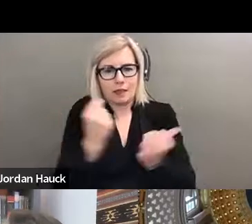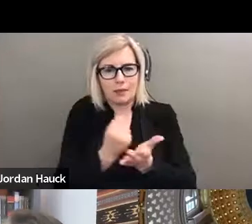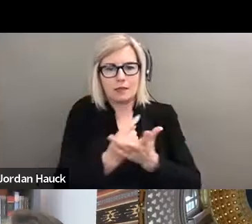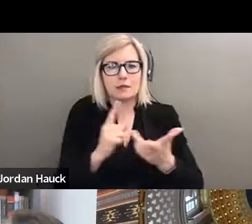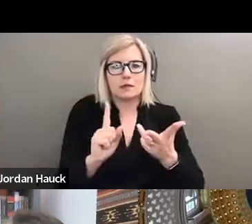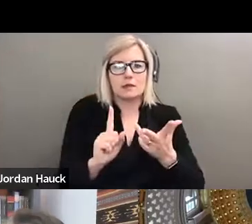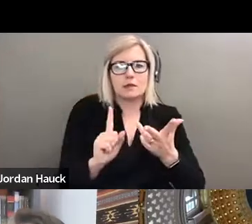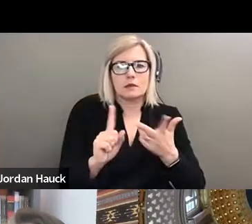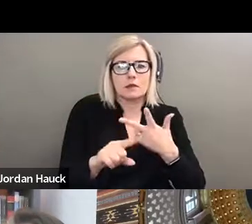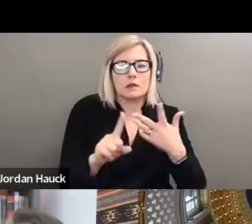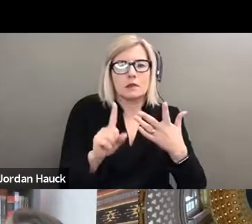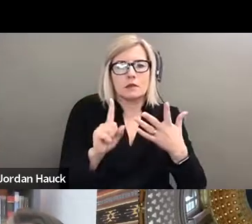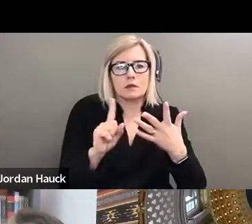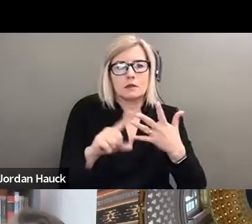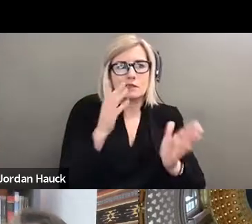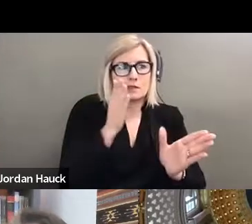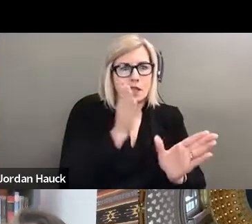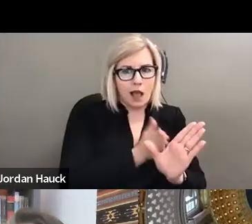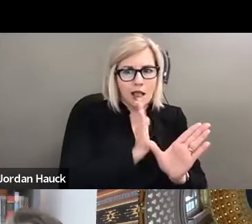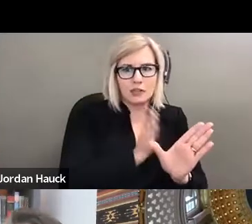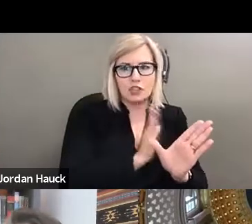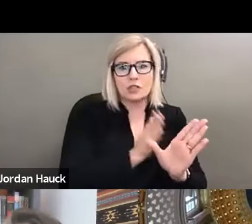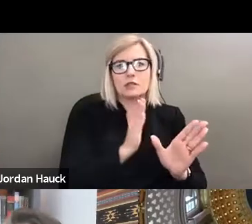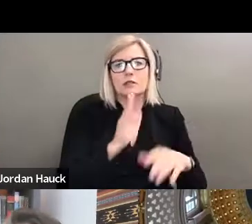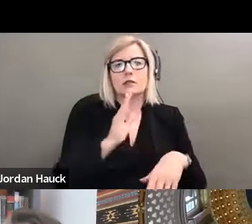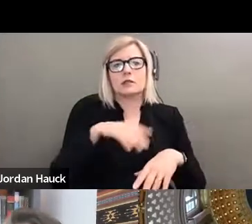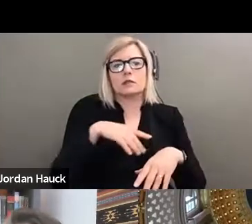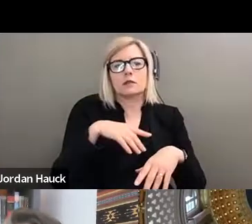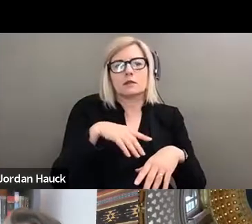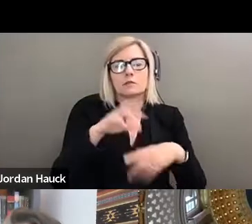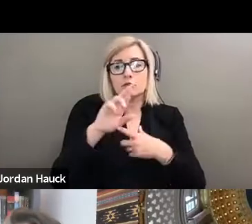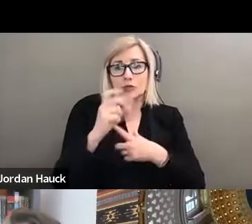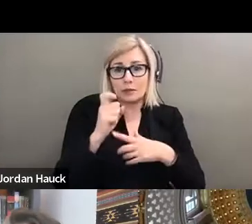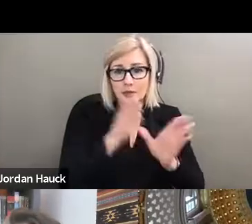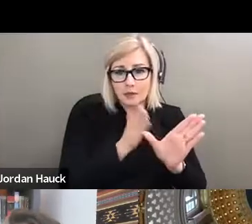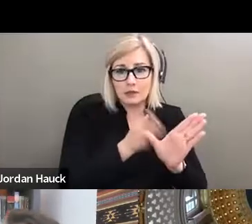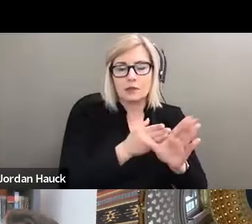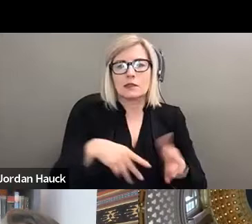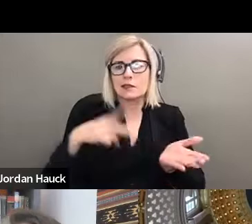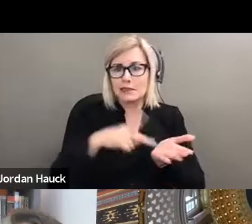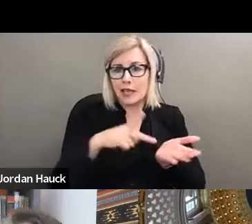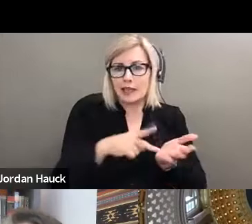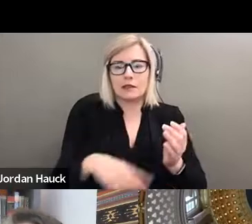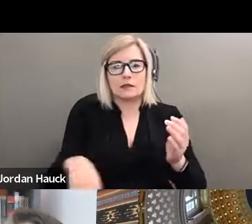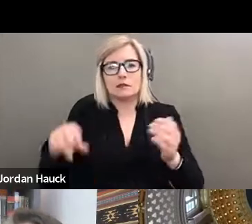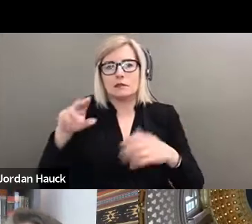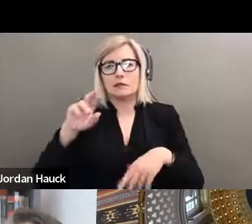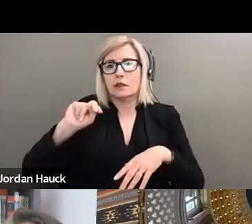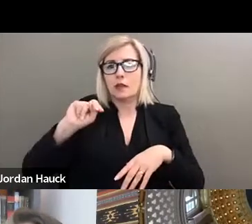family therapists, psychologists, prescribing psychologists, psych, nurse